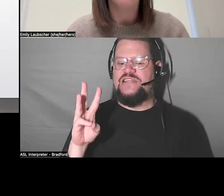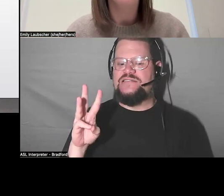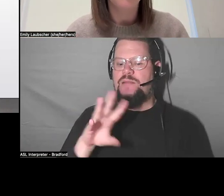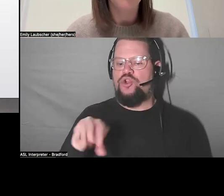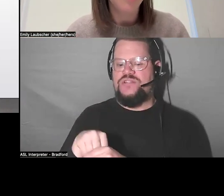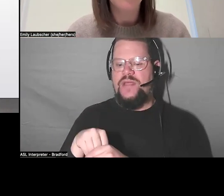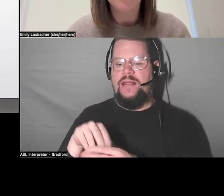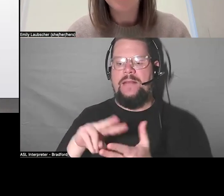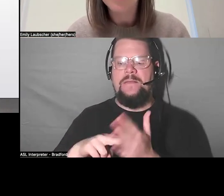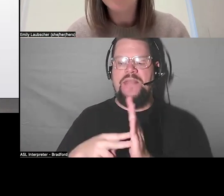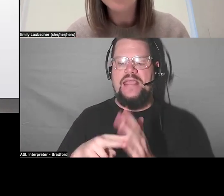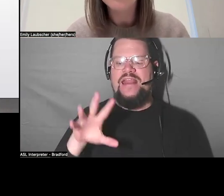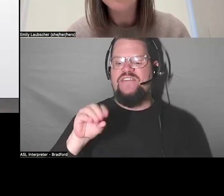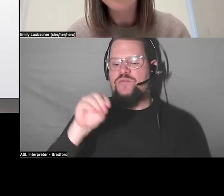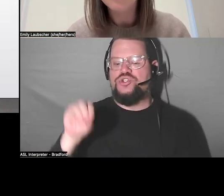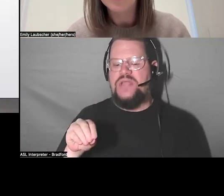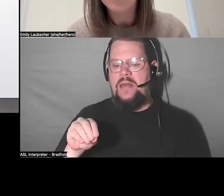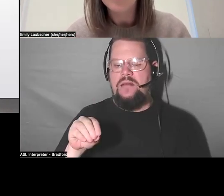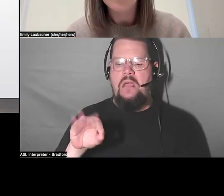equated to 50% of the participants.